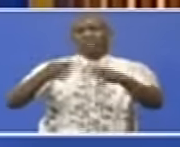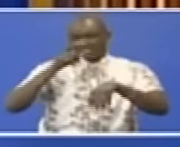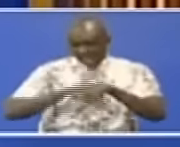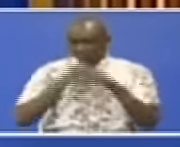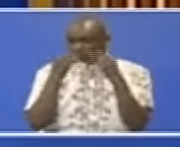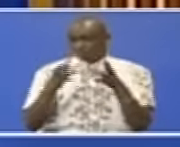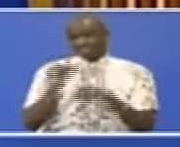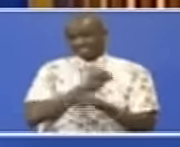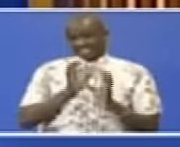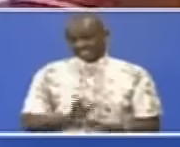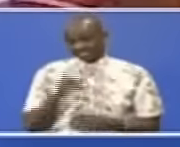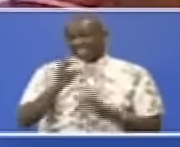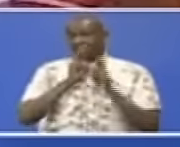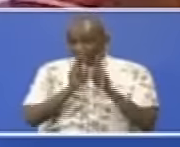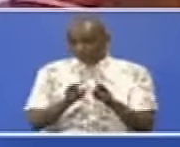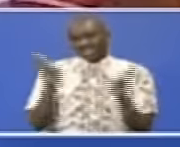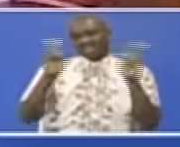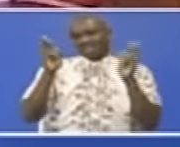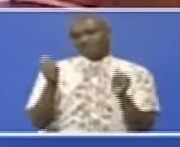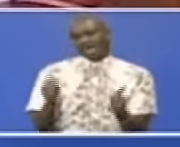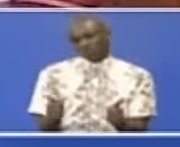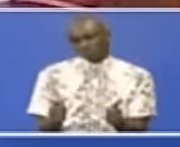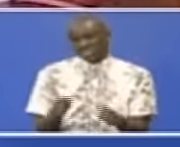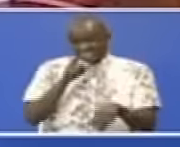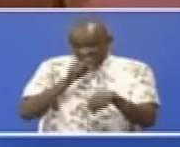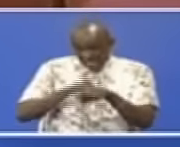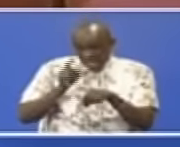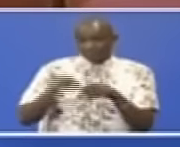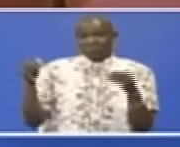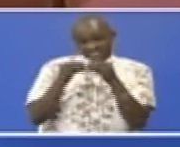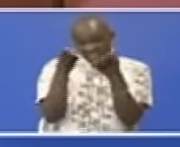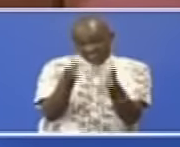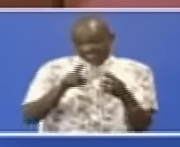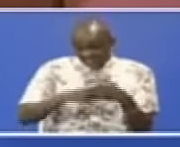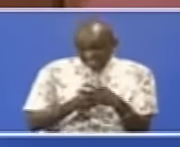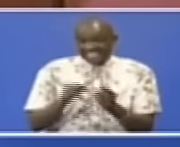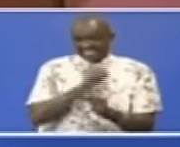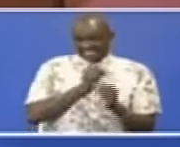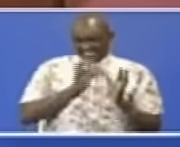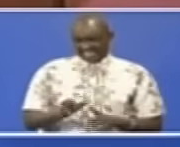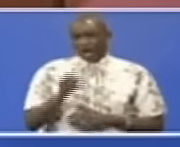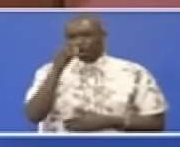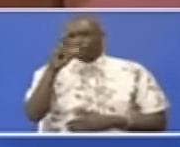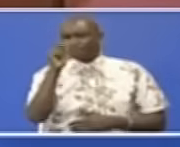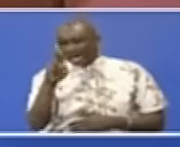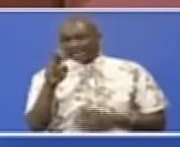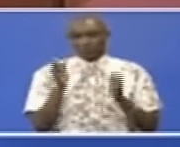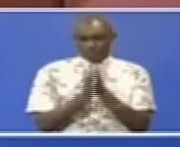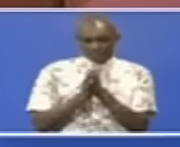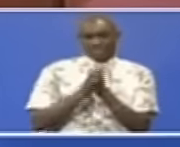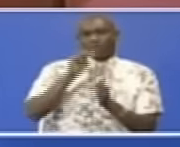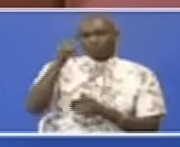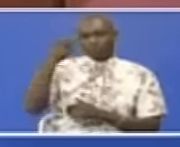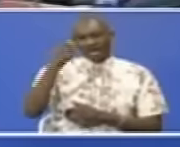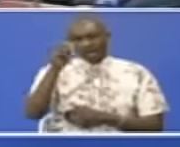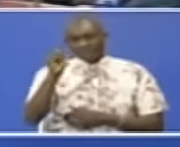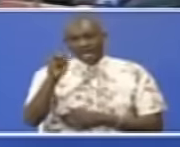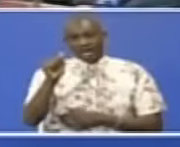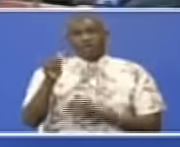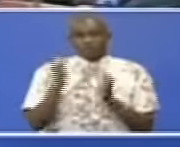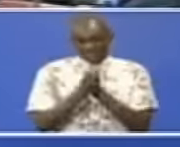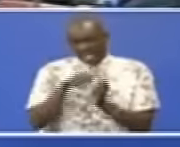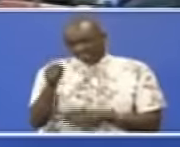informing senators that the report was not ready. When the sittings resumed, Senators Omar Hassan, Johnston Muthama, Elizabeth Ongoro and